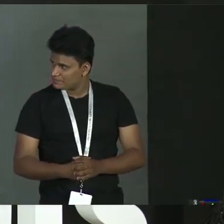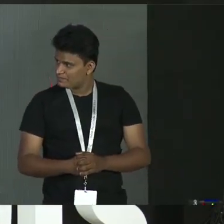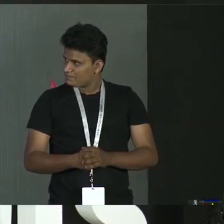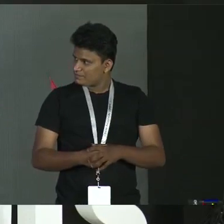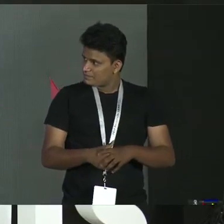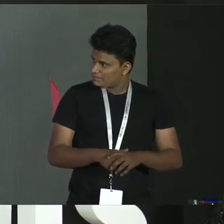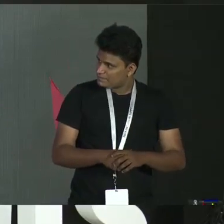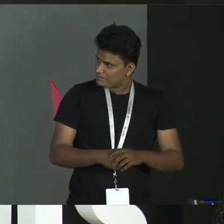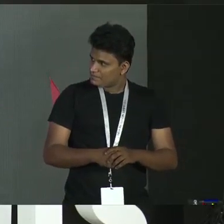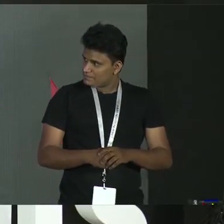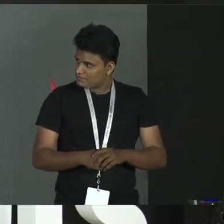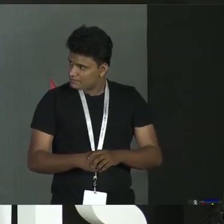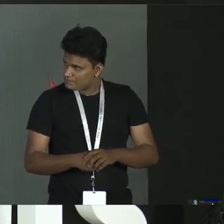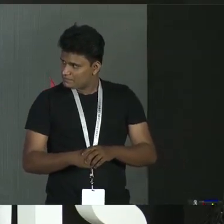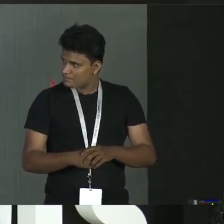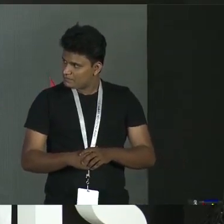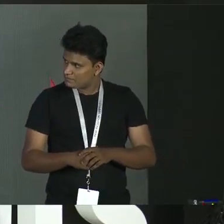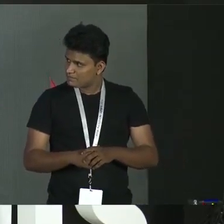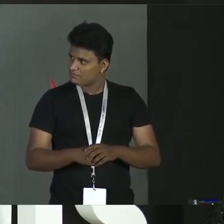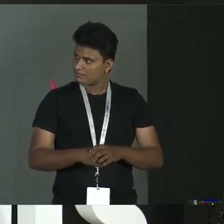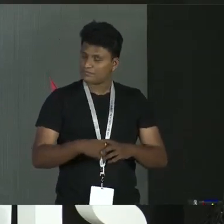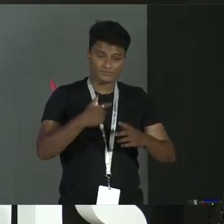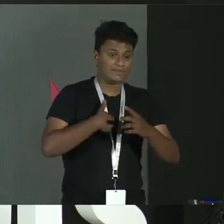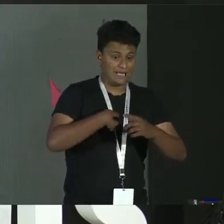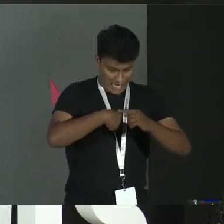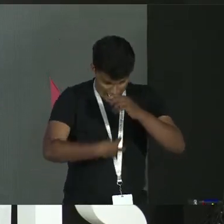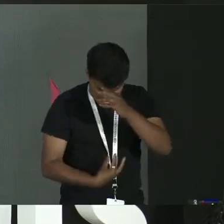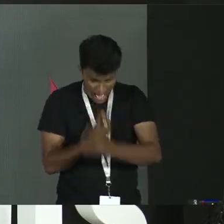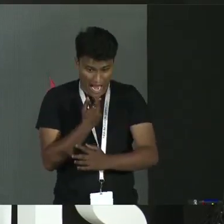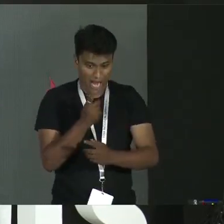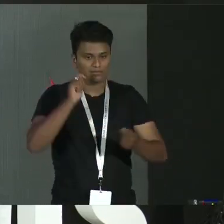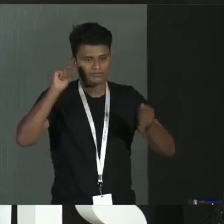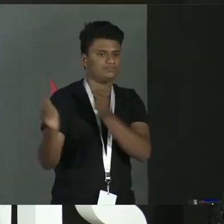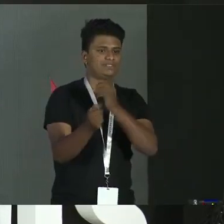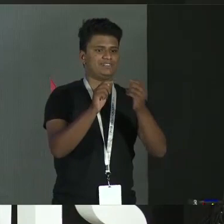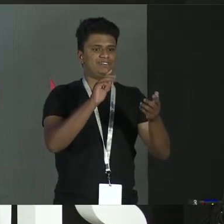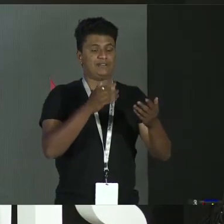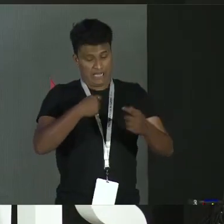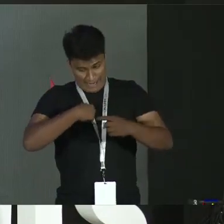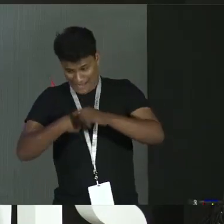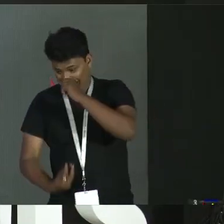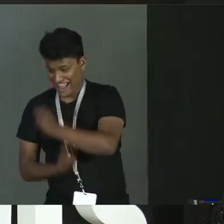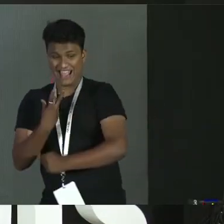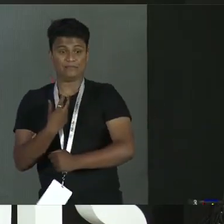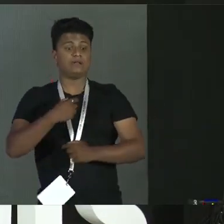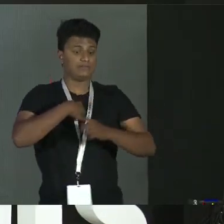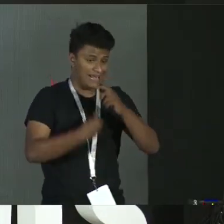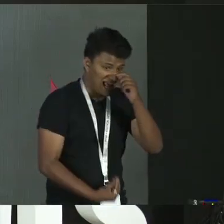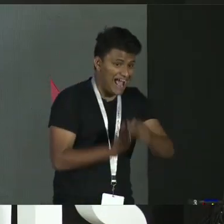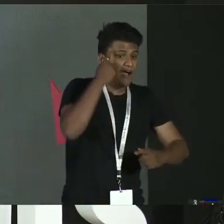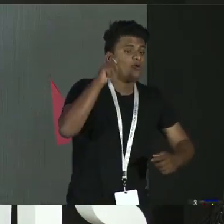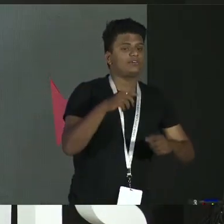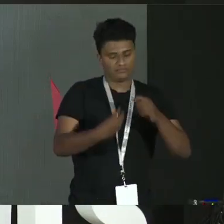as a verb. I'm inspired to change a school. I'm inspired to build accessible